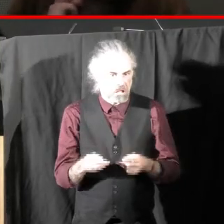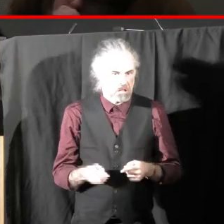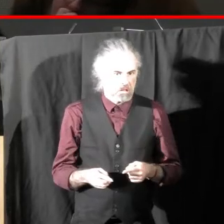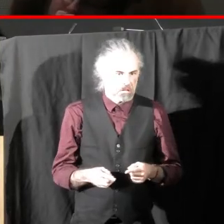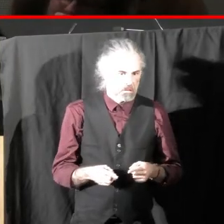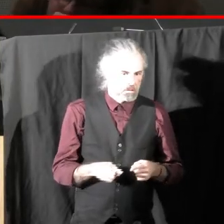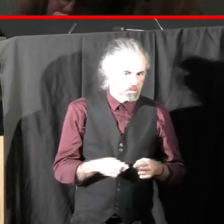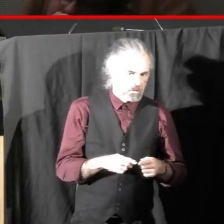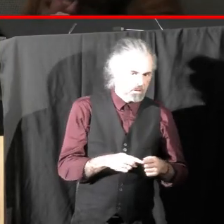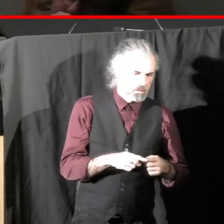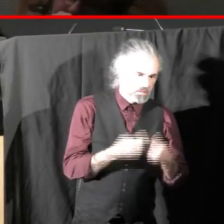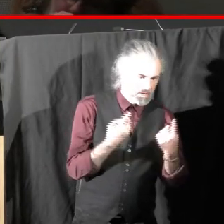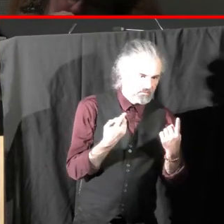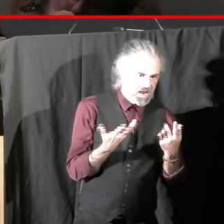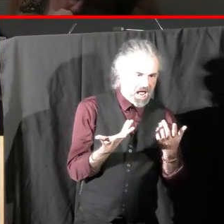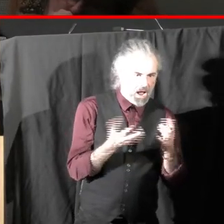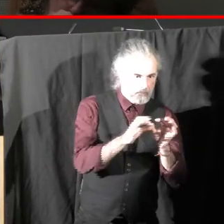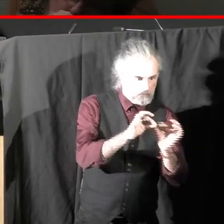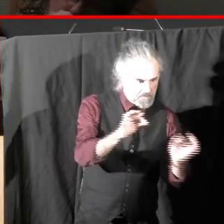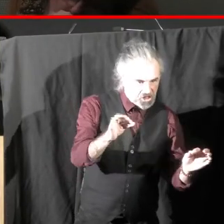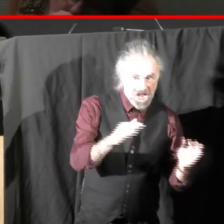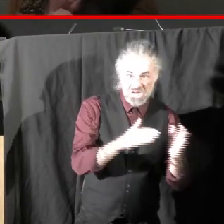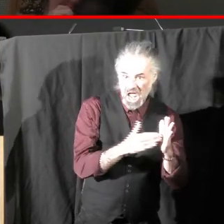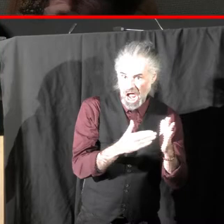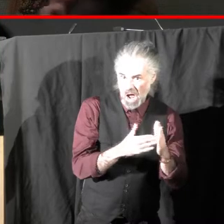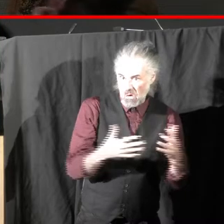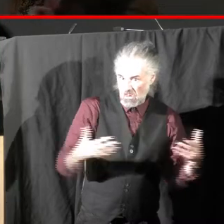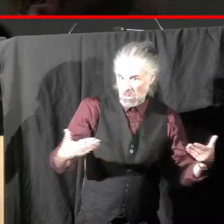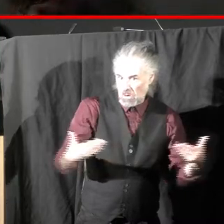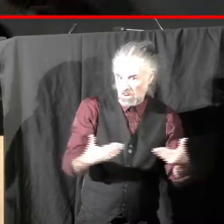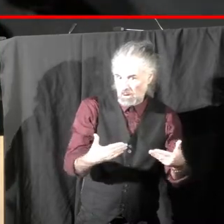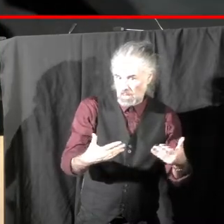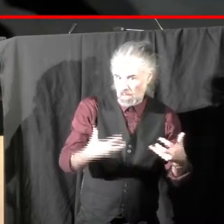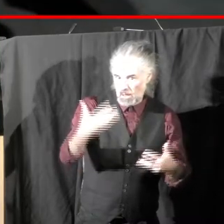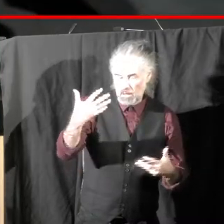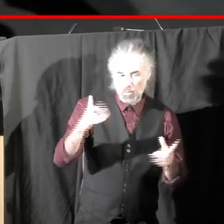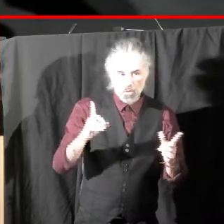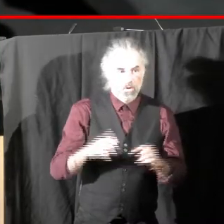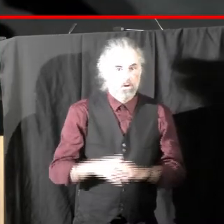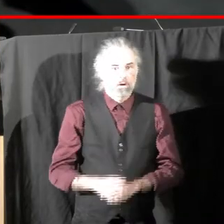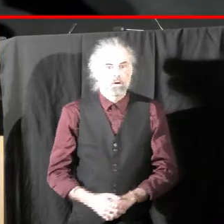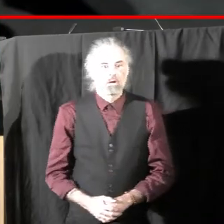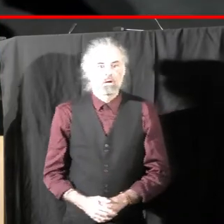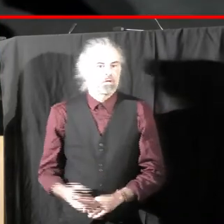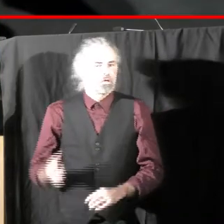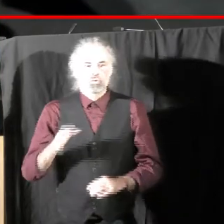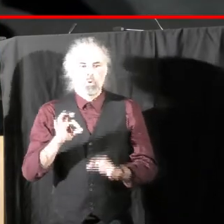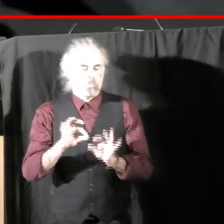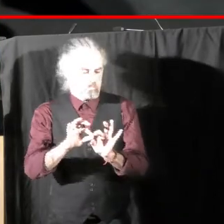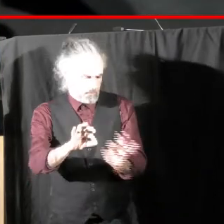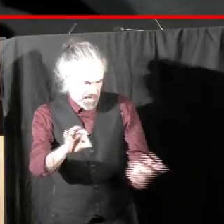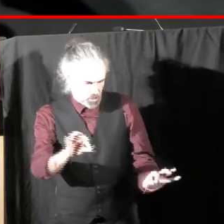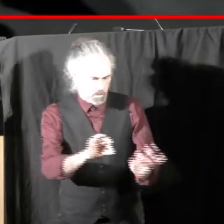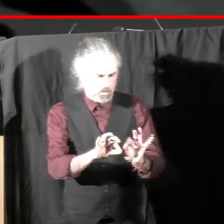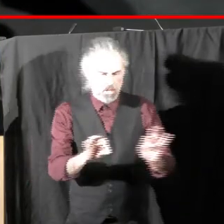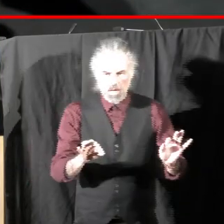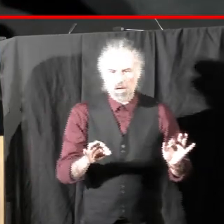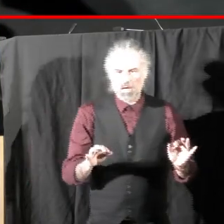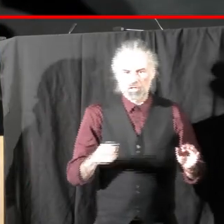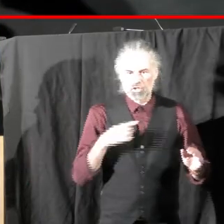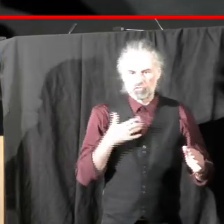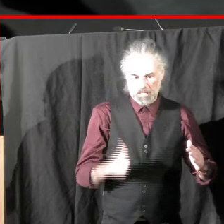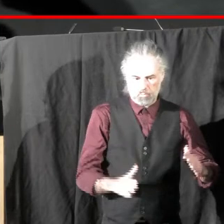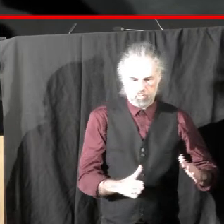to how we can measure things now? It's not about measurement. It's about a chemical